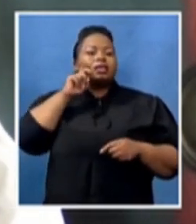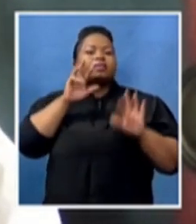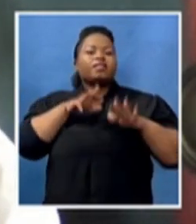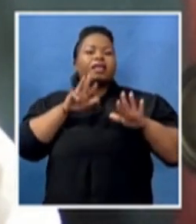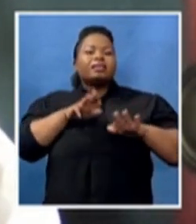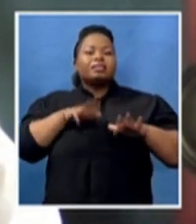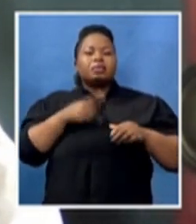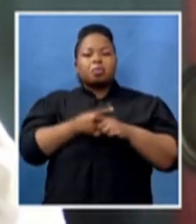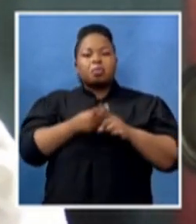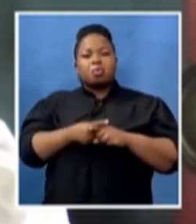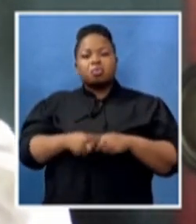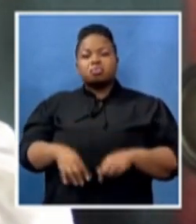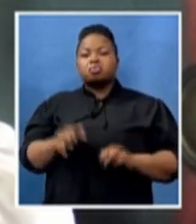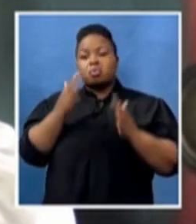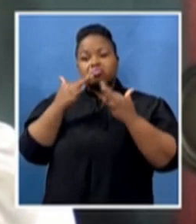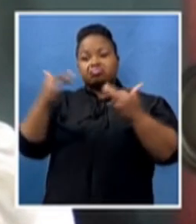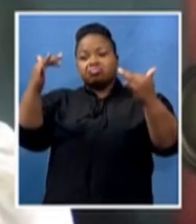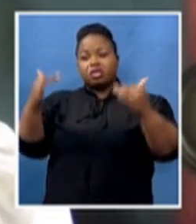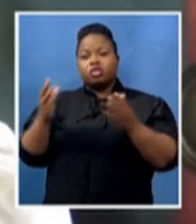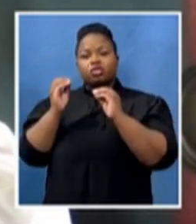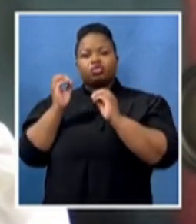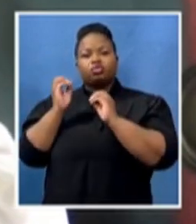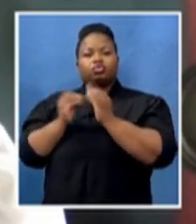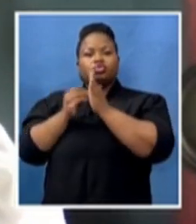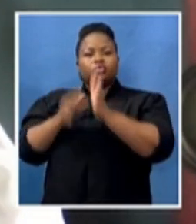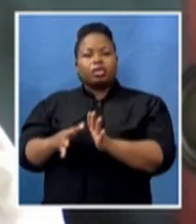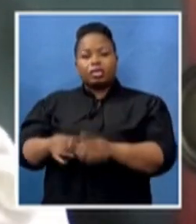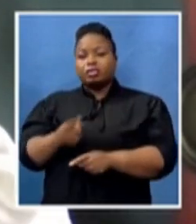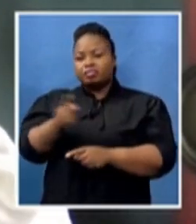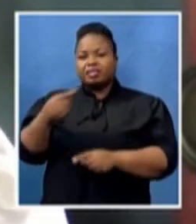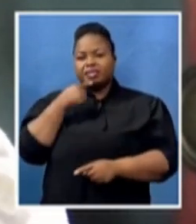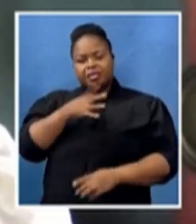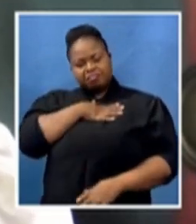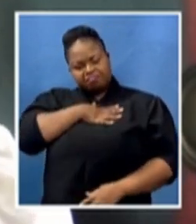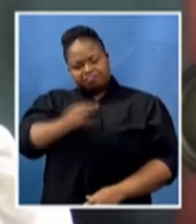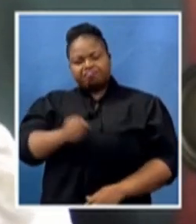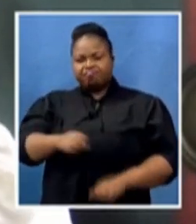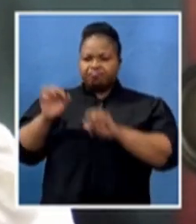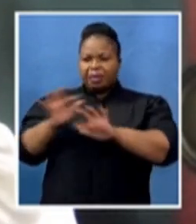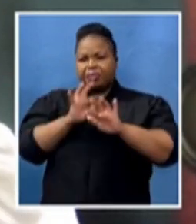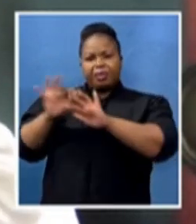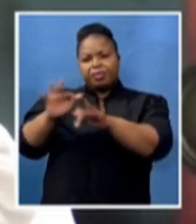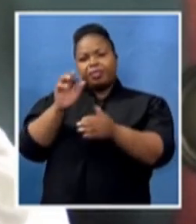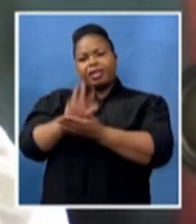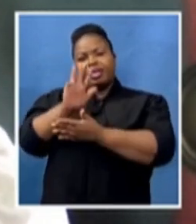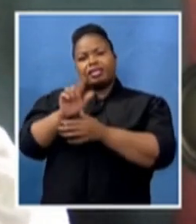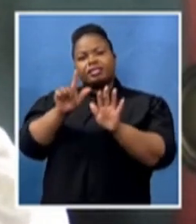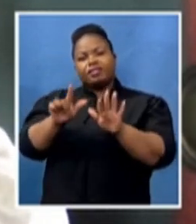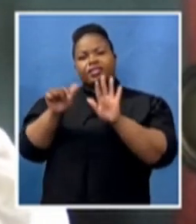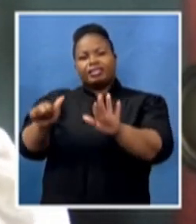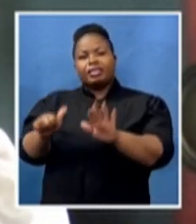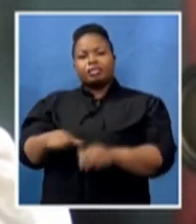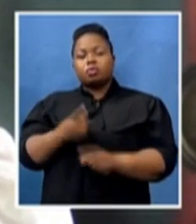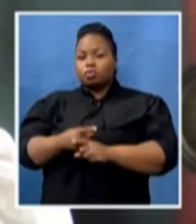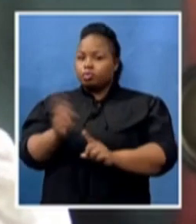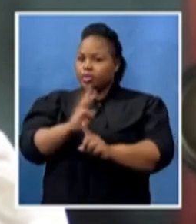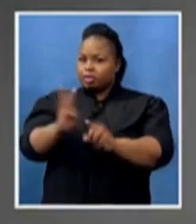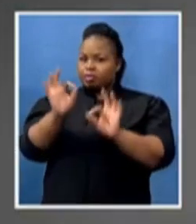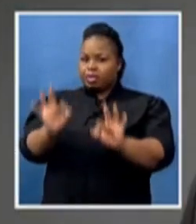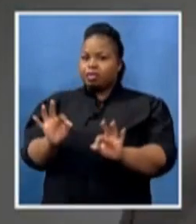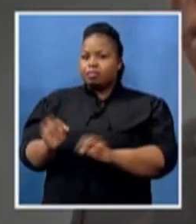to embark on the heroic march of 1976. Stay disciplined, no violence. I thank